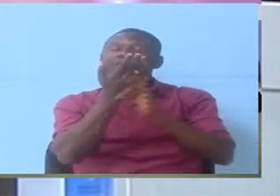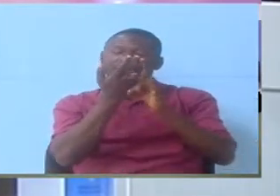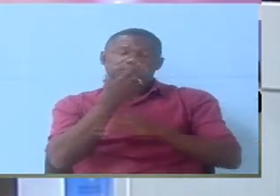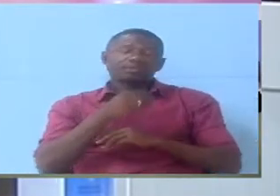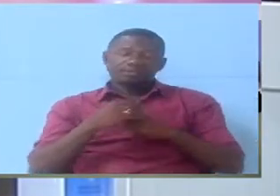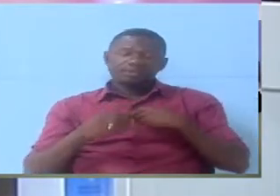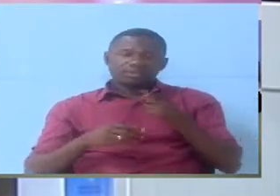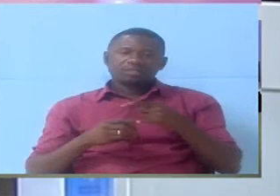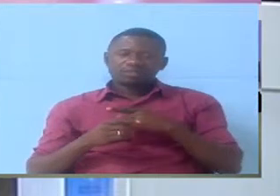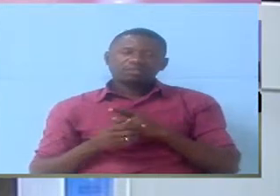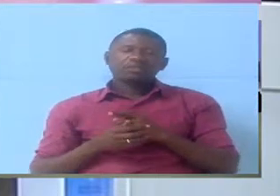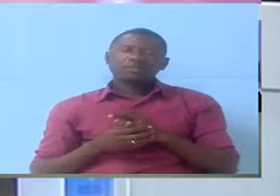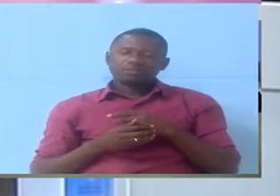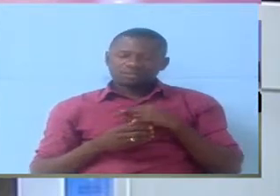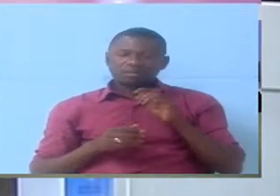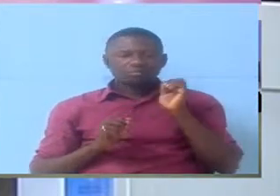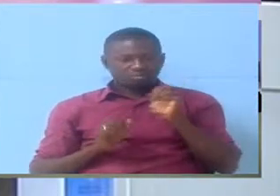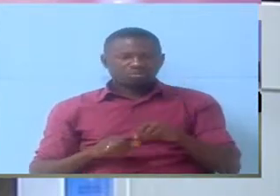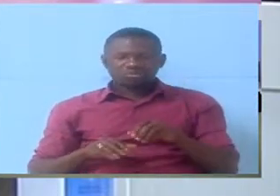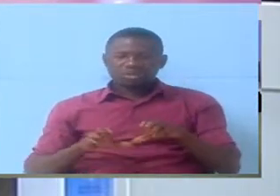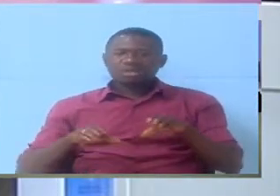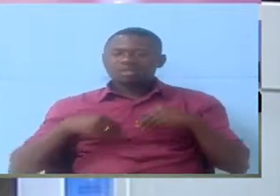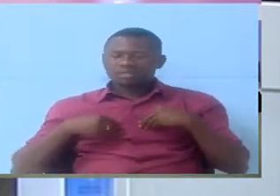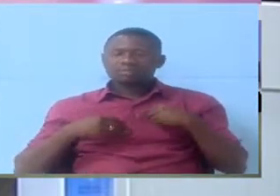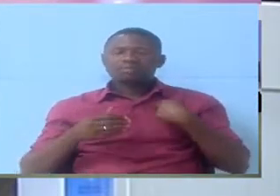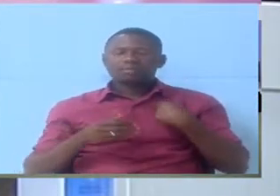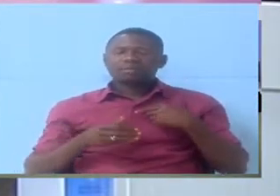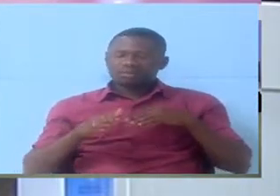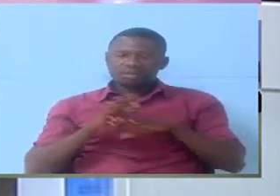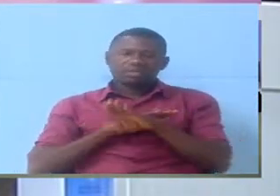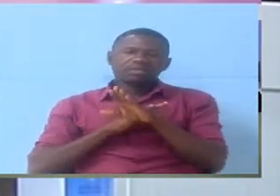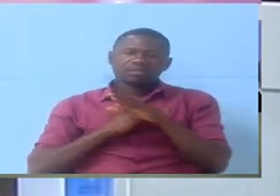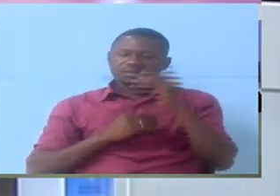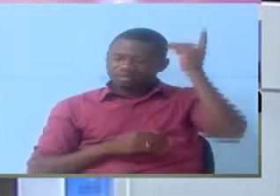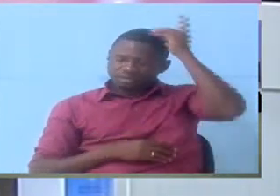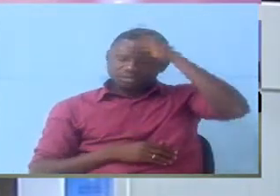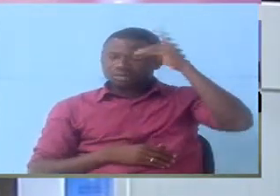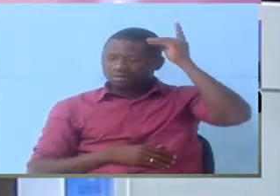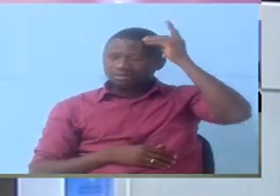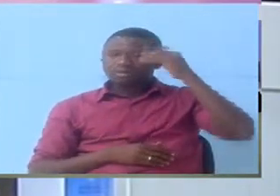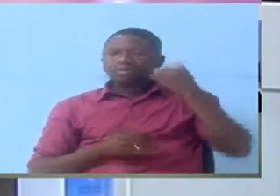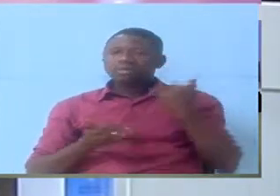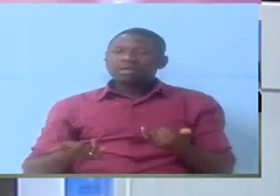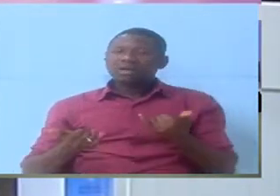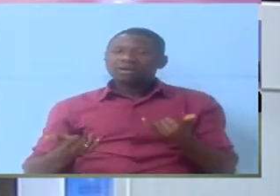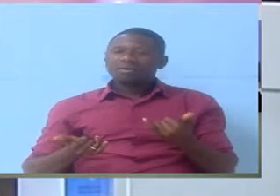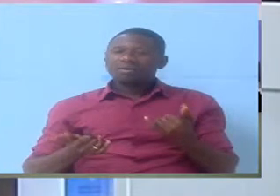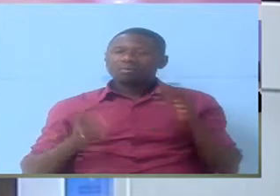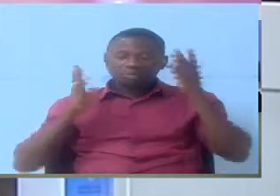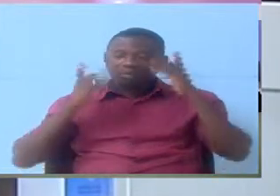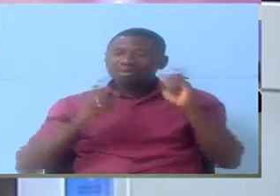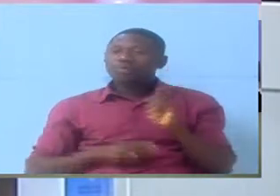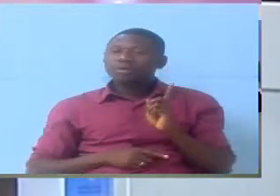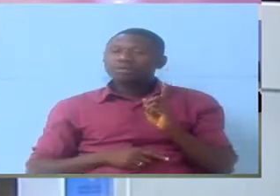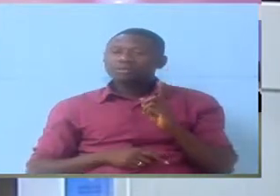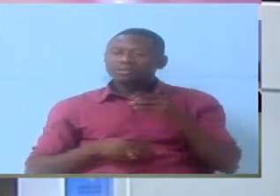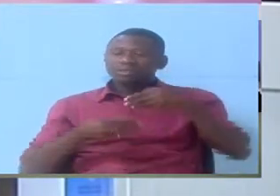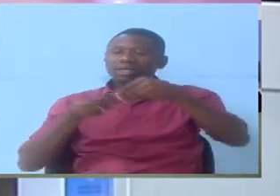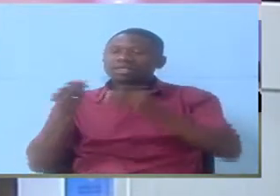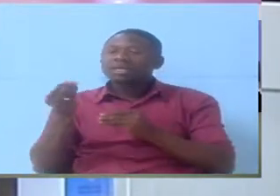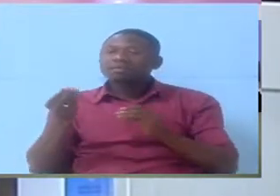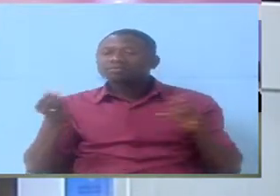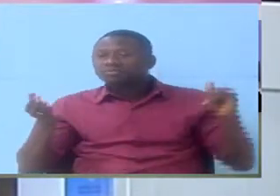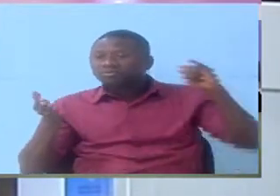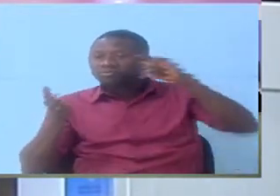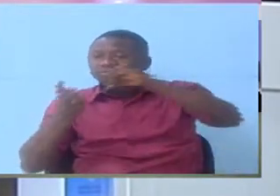should let me in. Ko isembula ngadum. But now, but sign ticket. Ticket or Kuluntila Tavarang. I don't have a ticket.